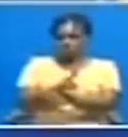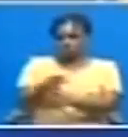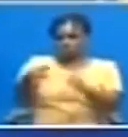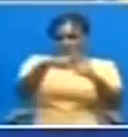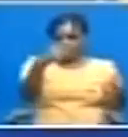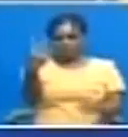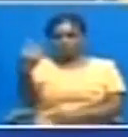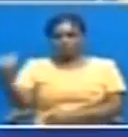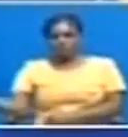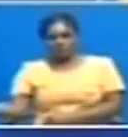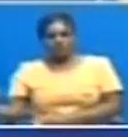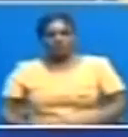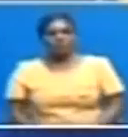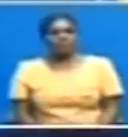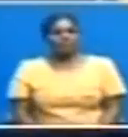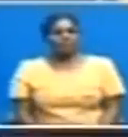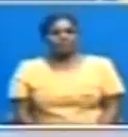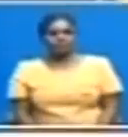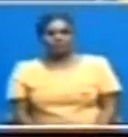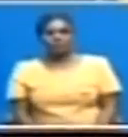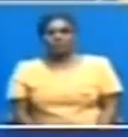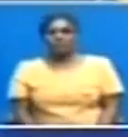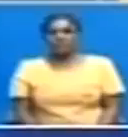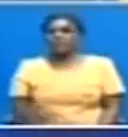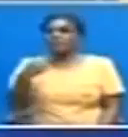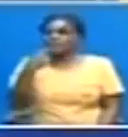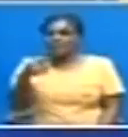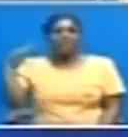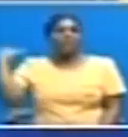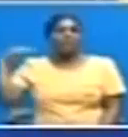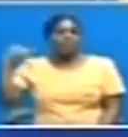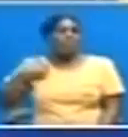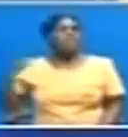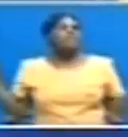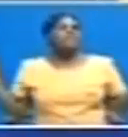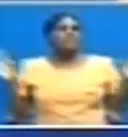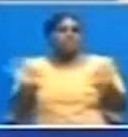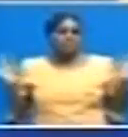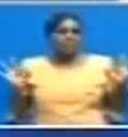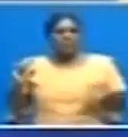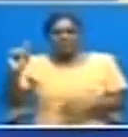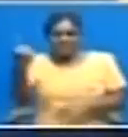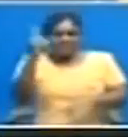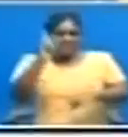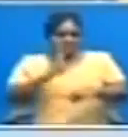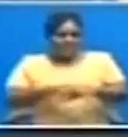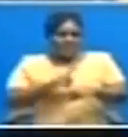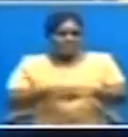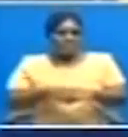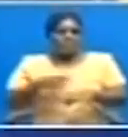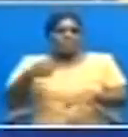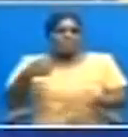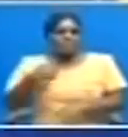two students. They had been informed that they were thieves. In fact, I was surprised because that was the first time I had